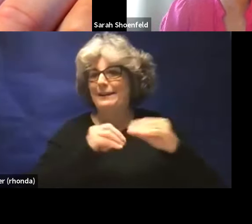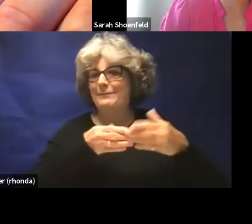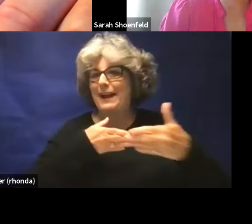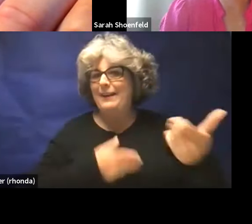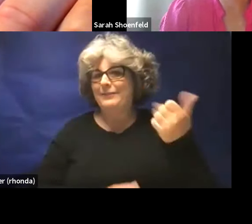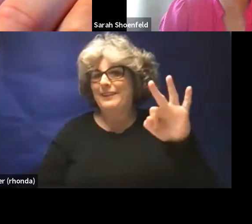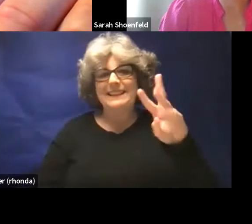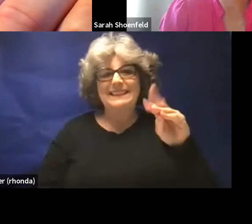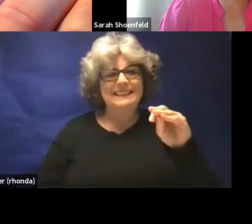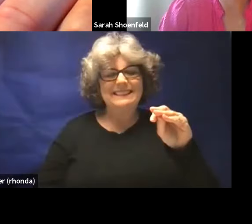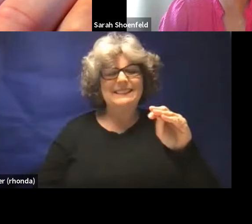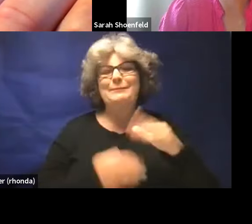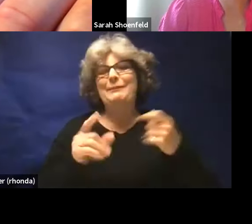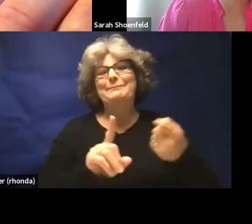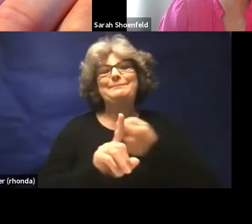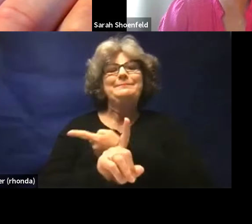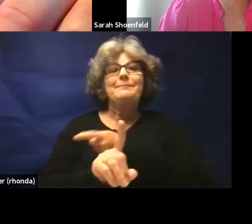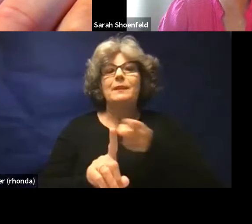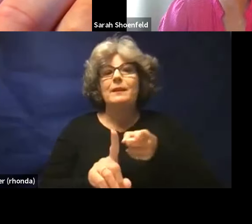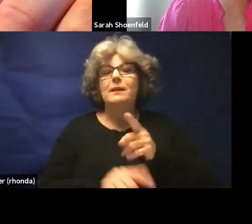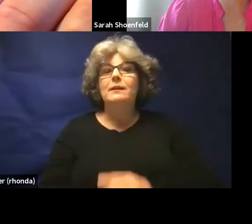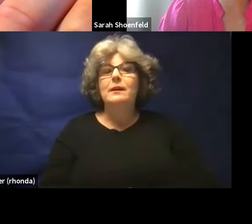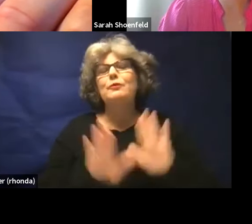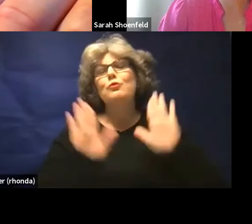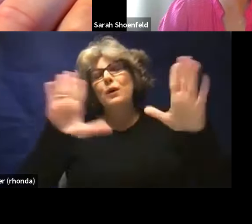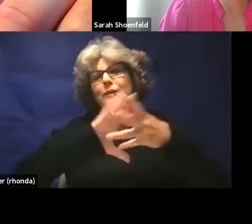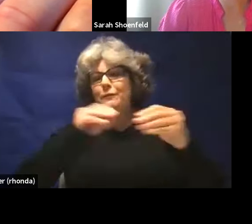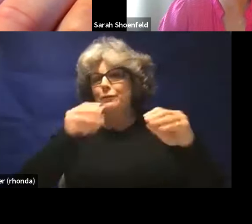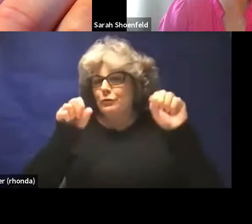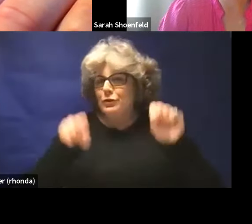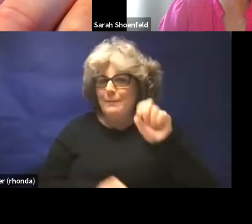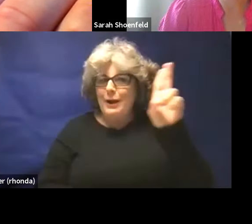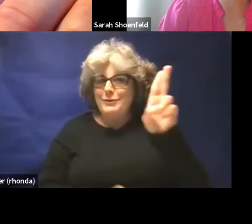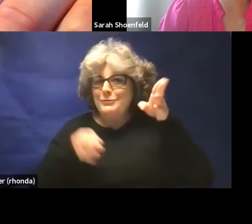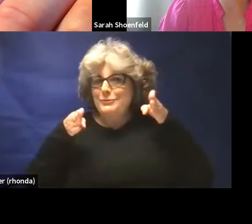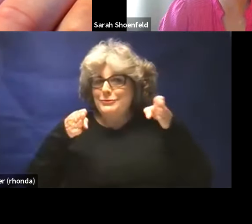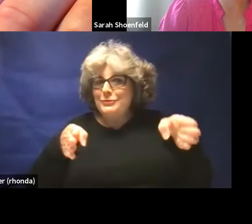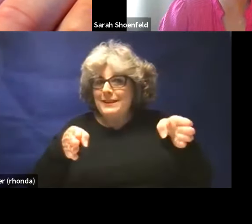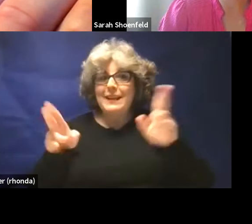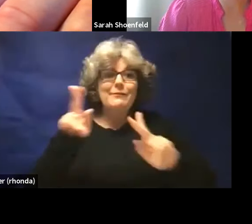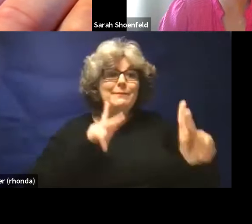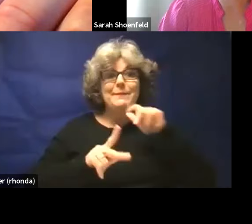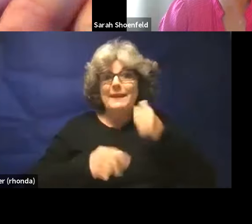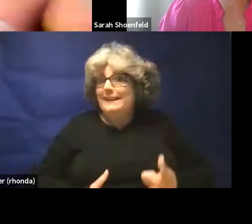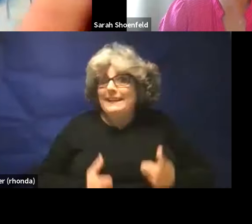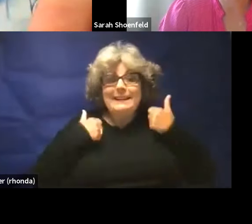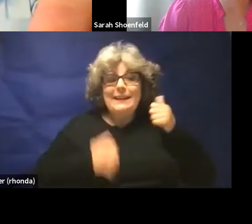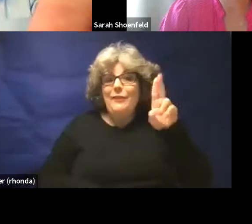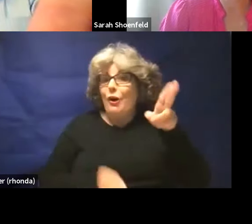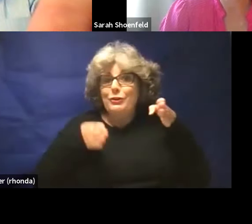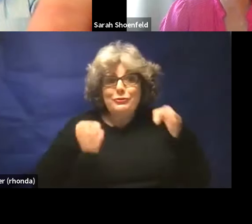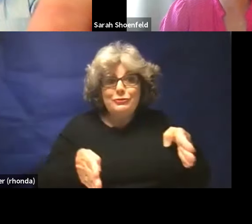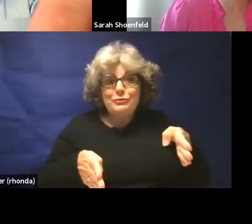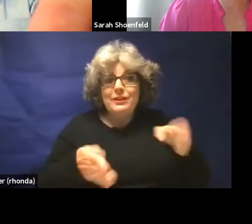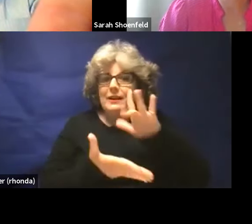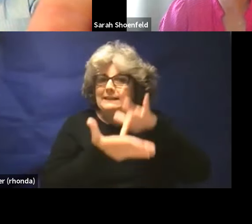anyway, I think you could get some wonderful stories about U Street, even from the non-U Street people, because of it was a